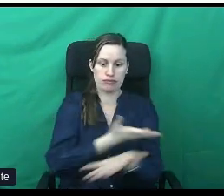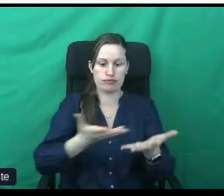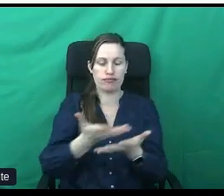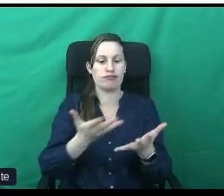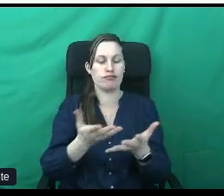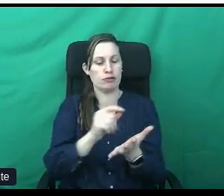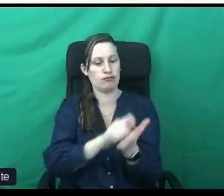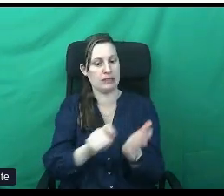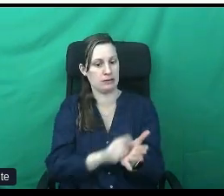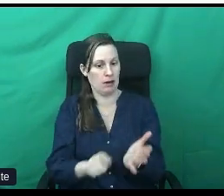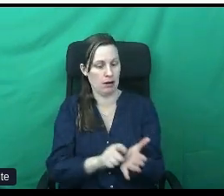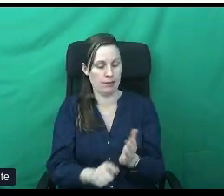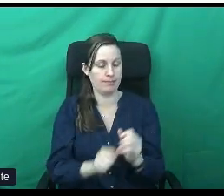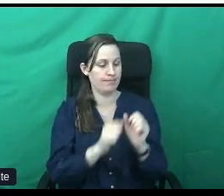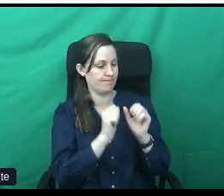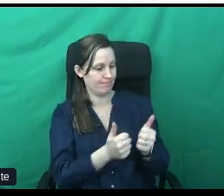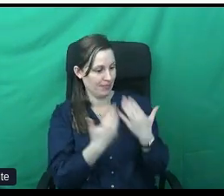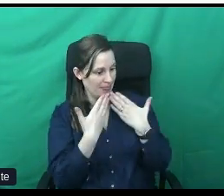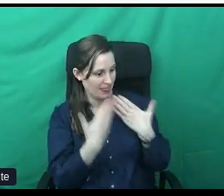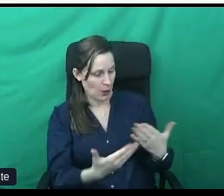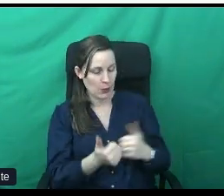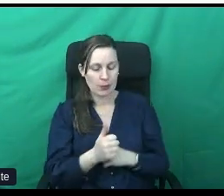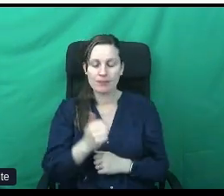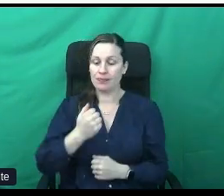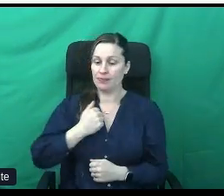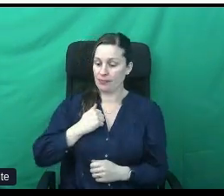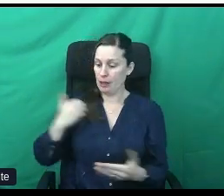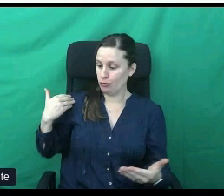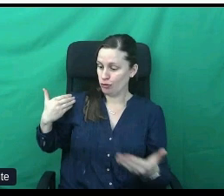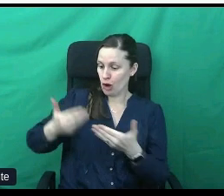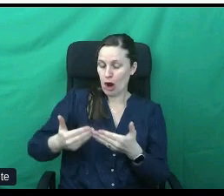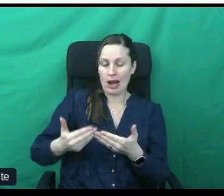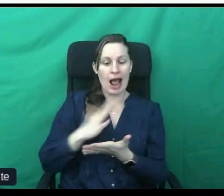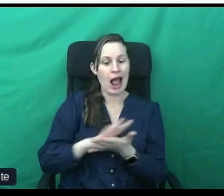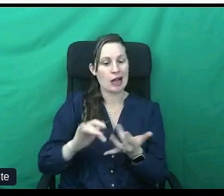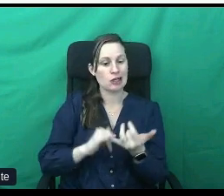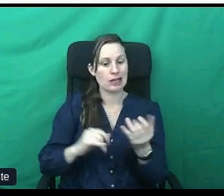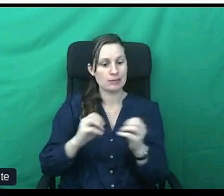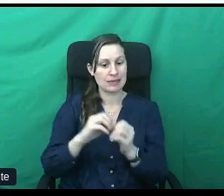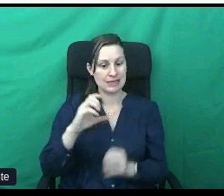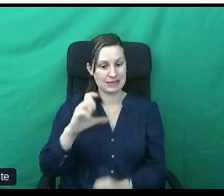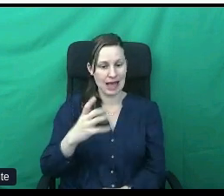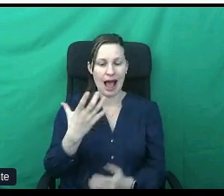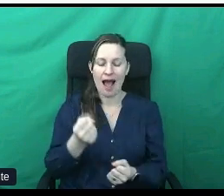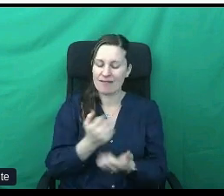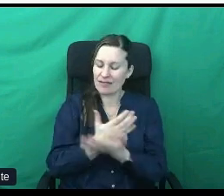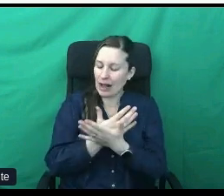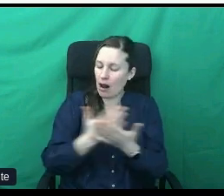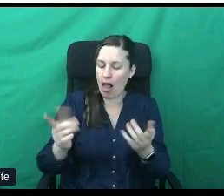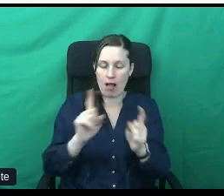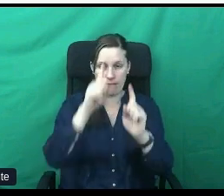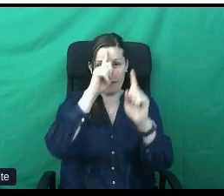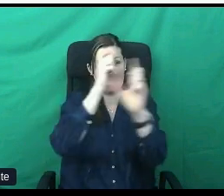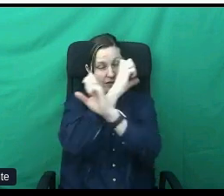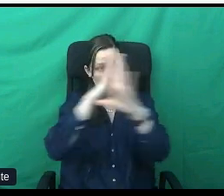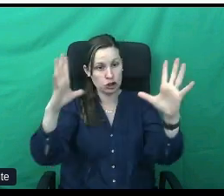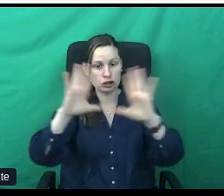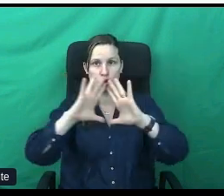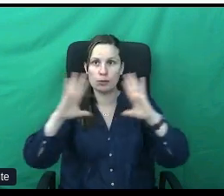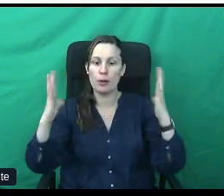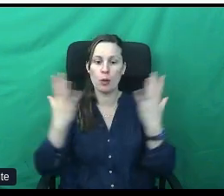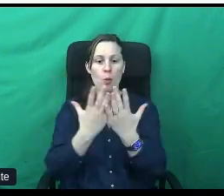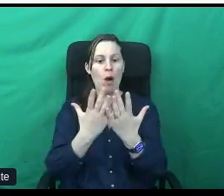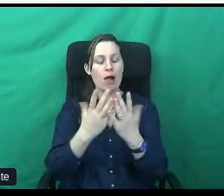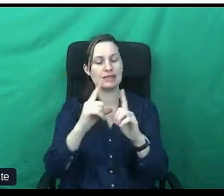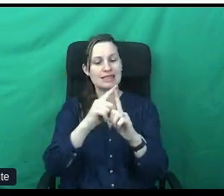Thank you. Okay, so our journey at HSBC. So HSBC have a very clear vision to be the world's most digitally accessible